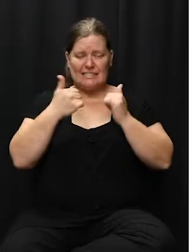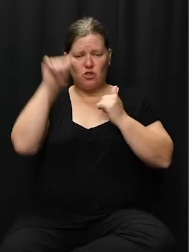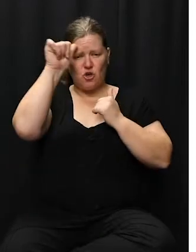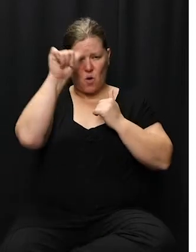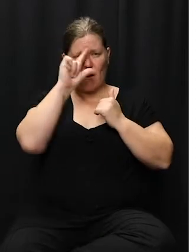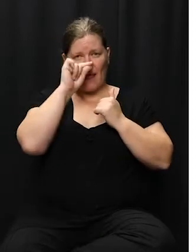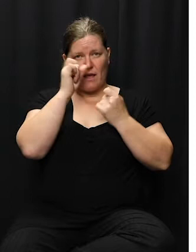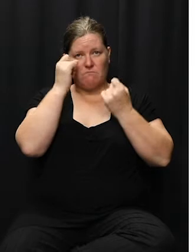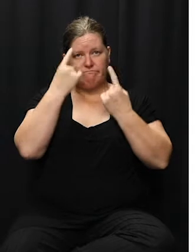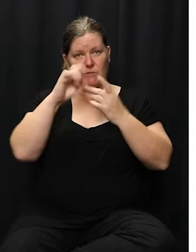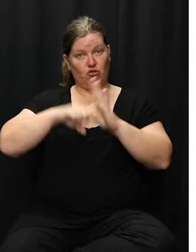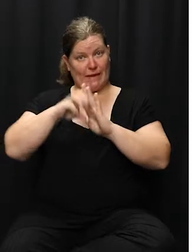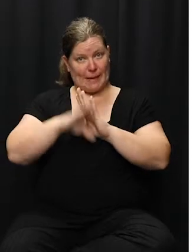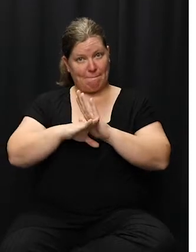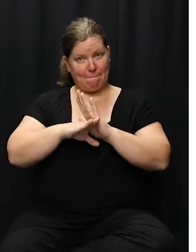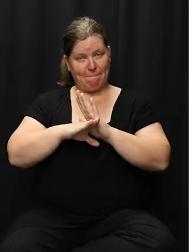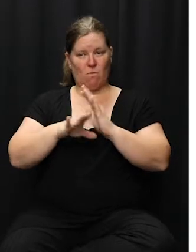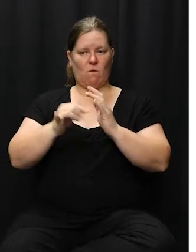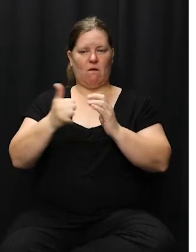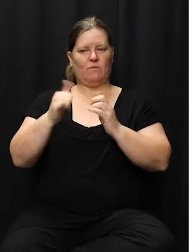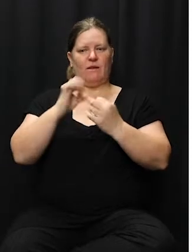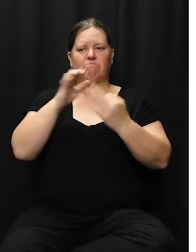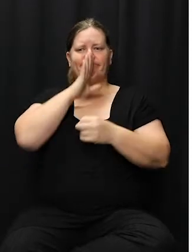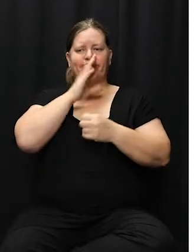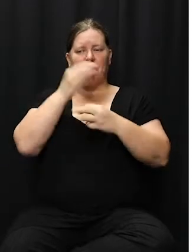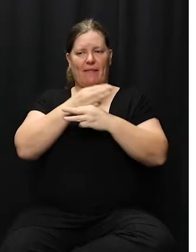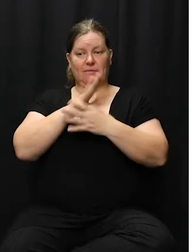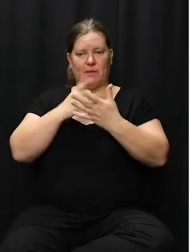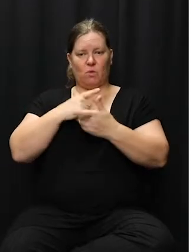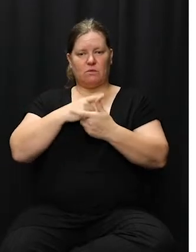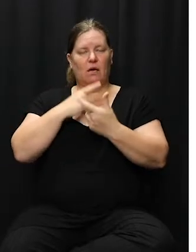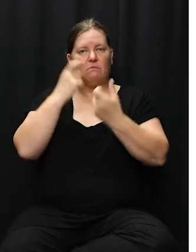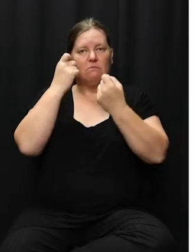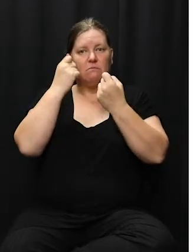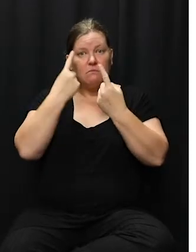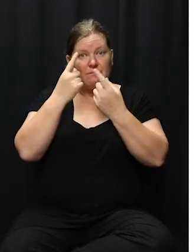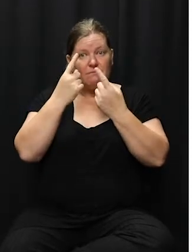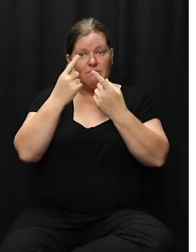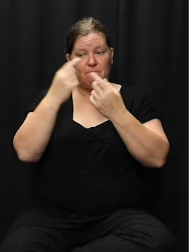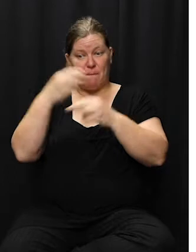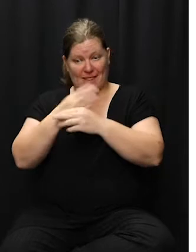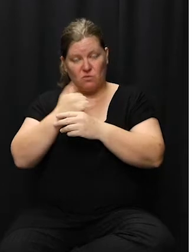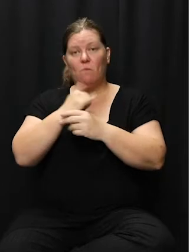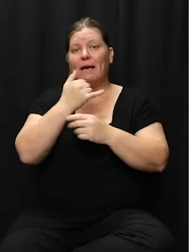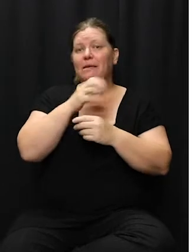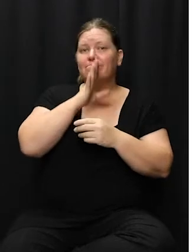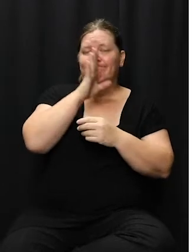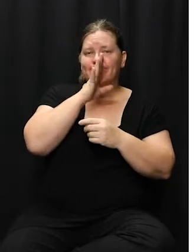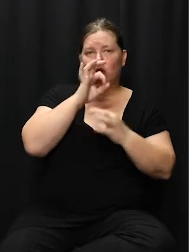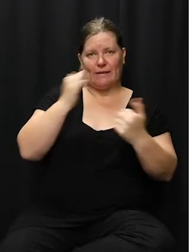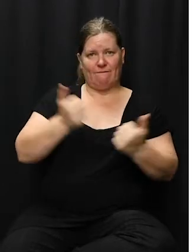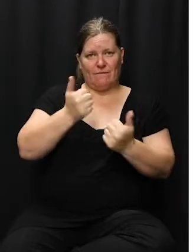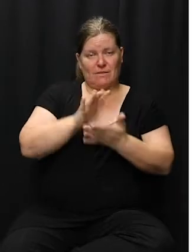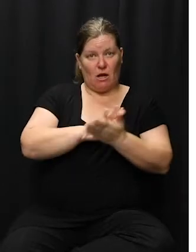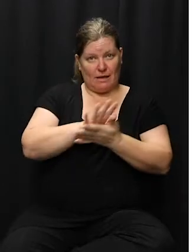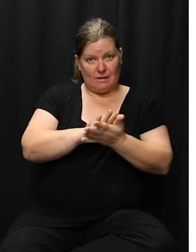So maybe, yes, you want to know if they can access the curriculum. Like, are they not understanding the maths, or are they just they